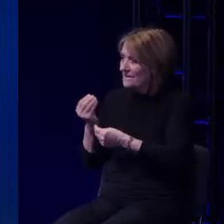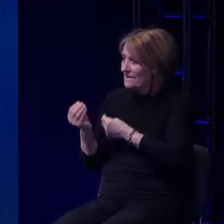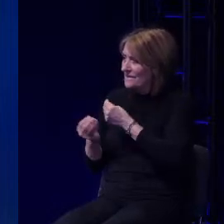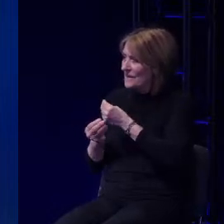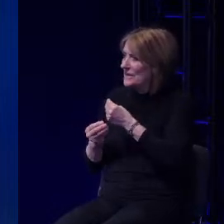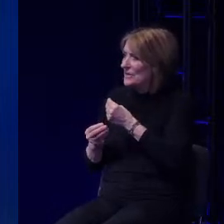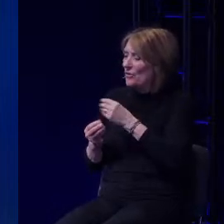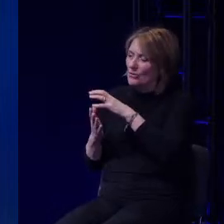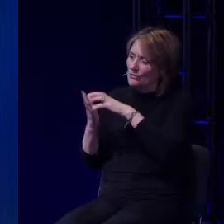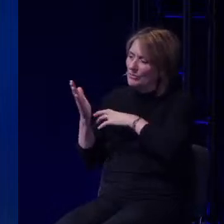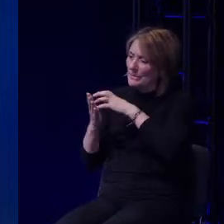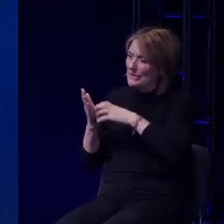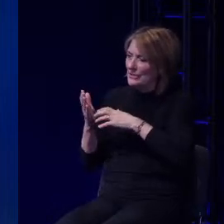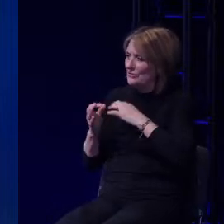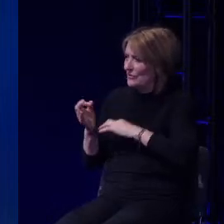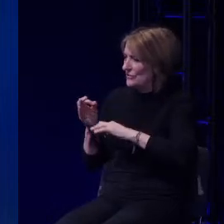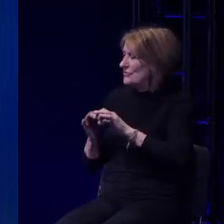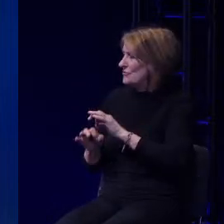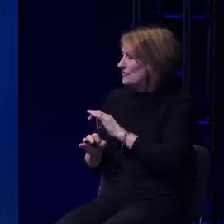scripted drama,